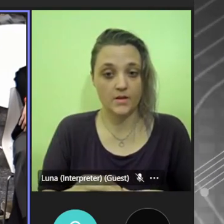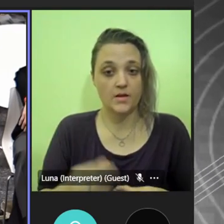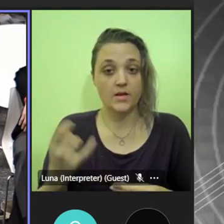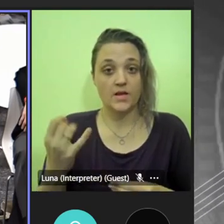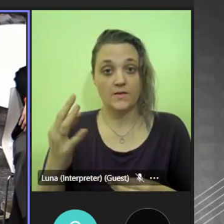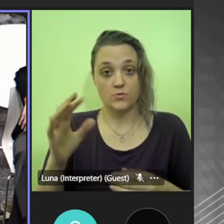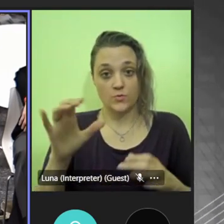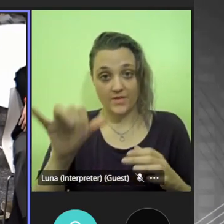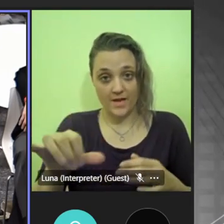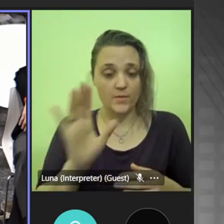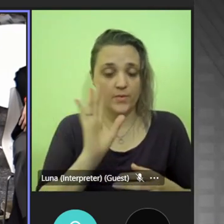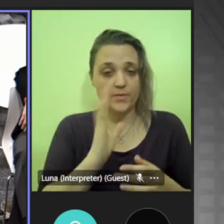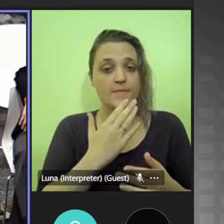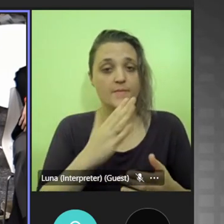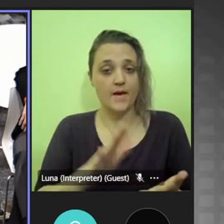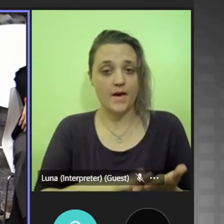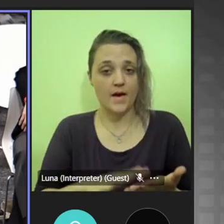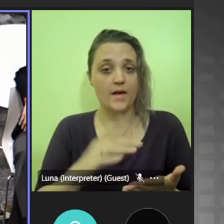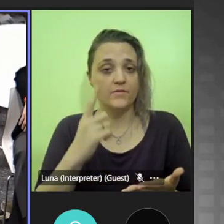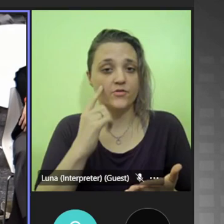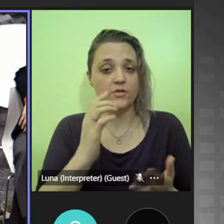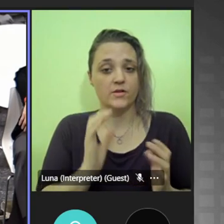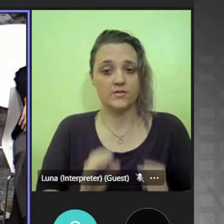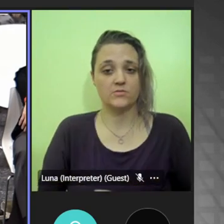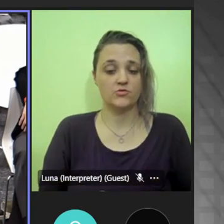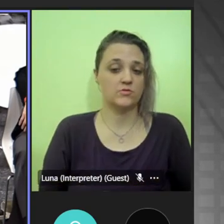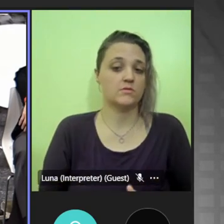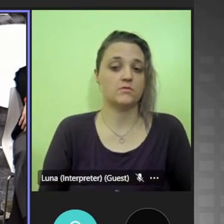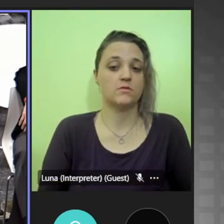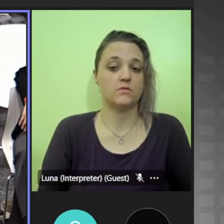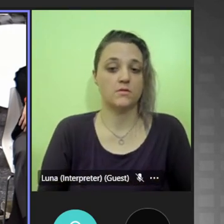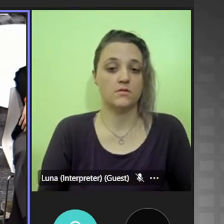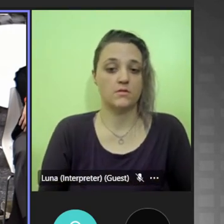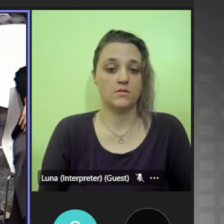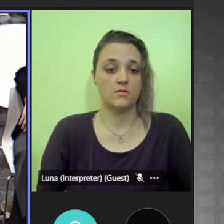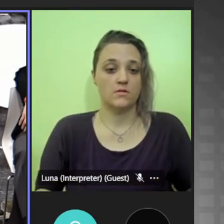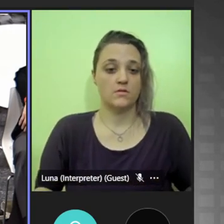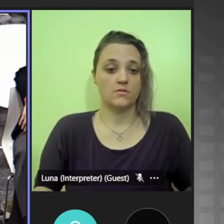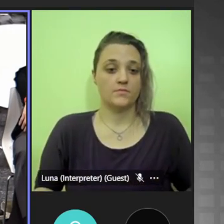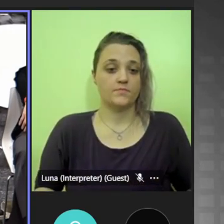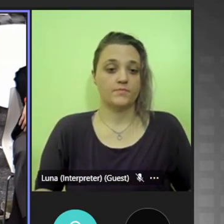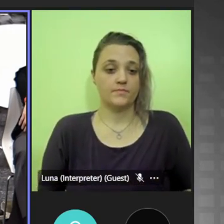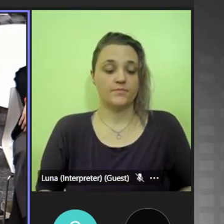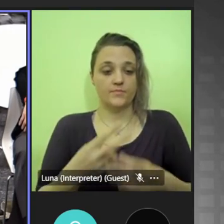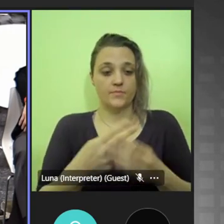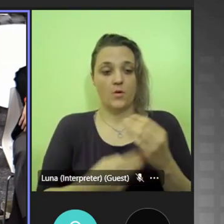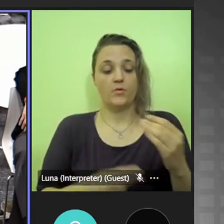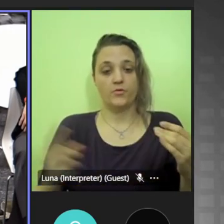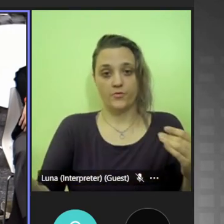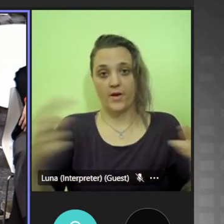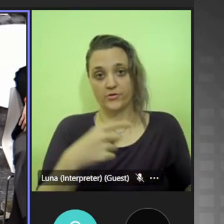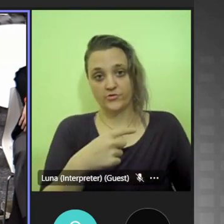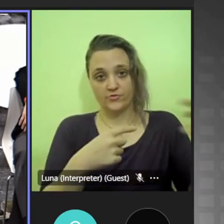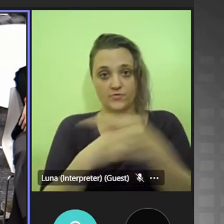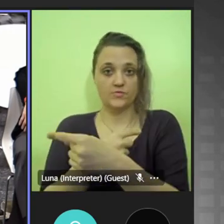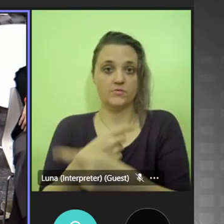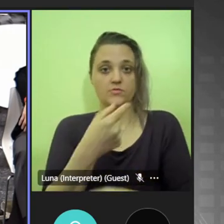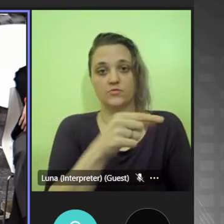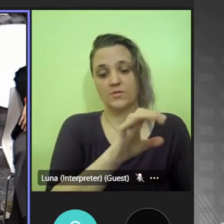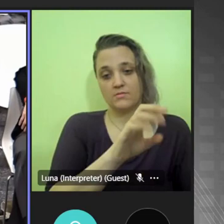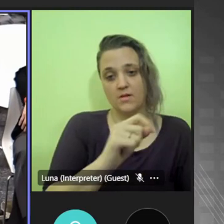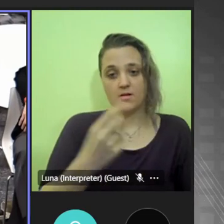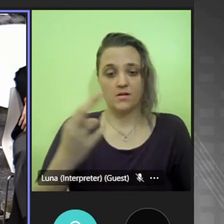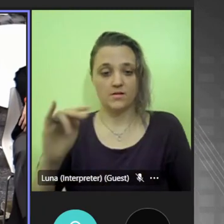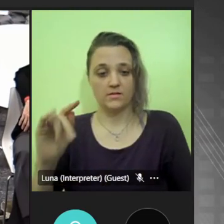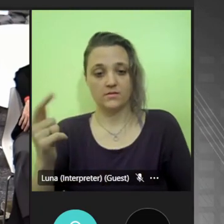And that way, if you do that, it'd be bad for customers. Take it back on both directions to